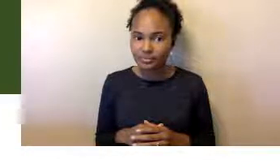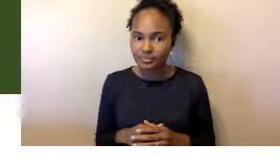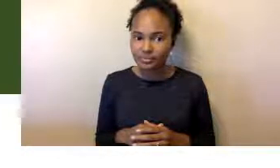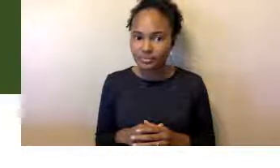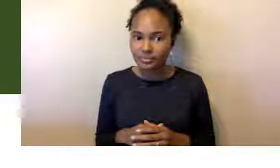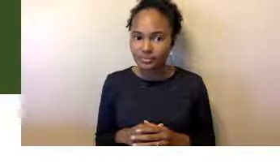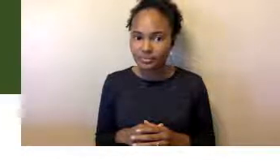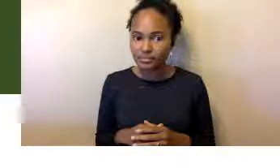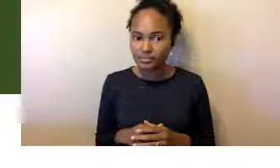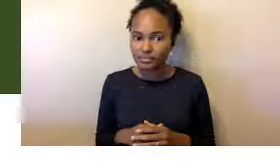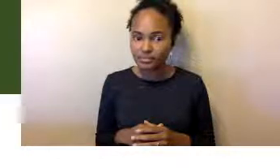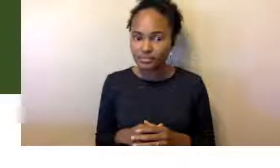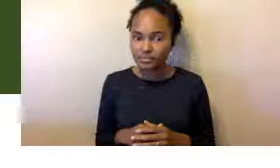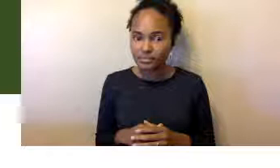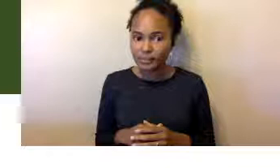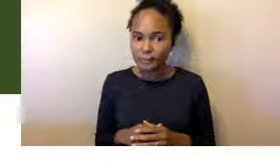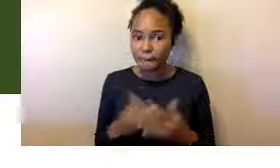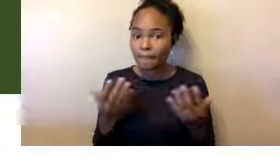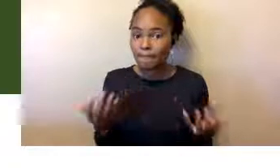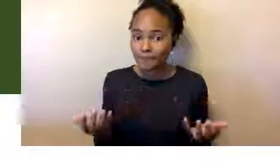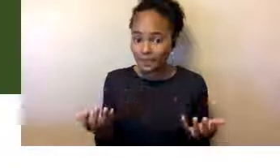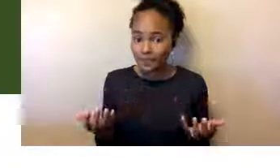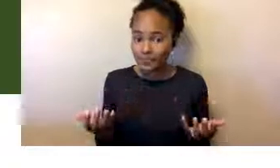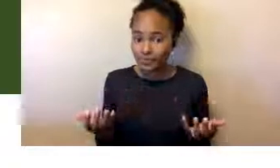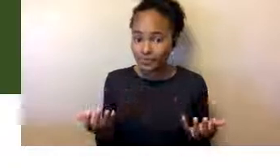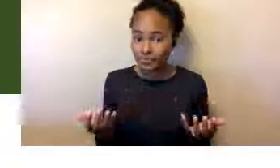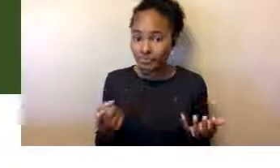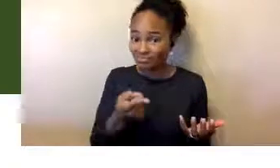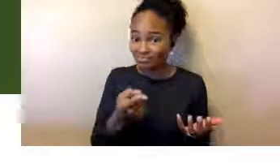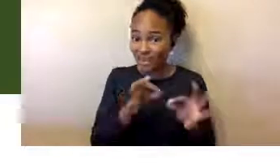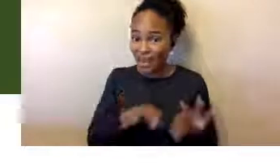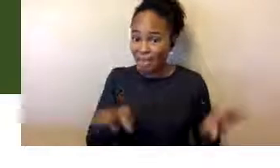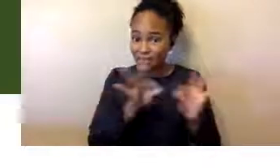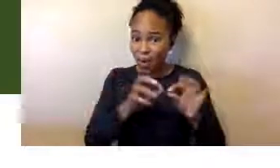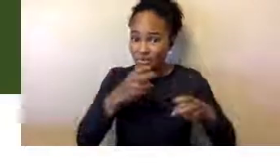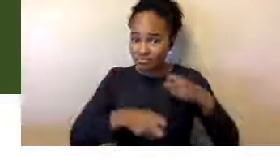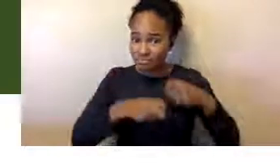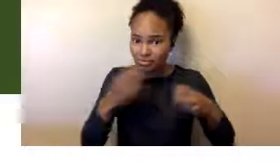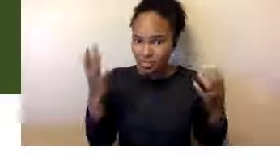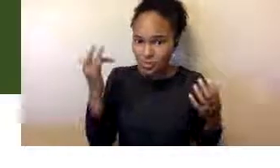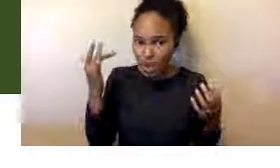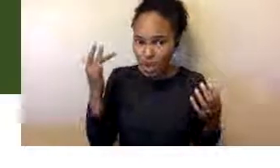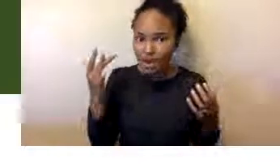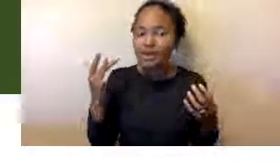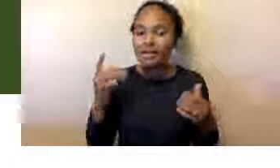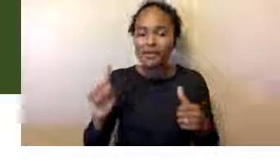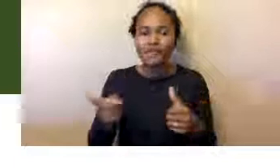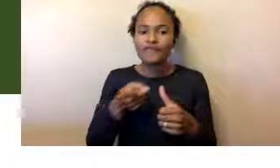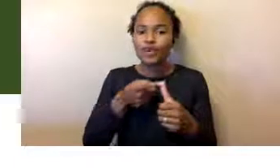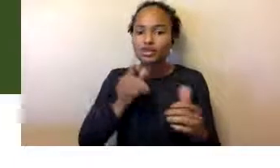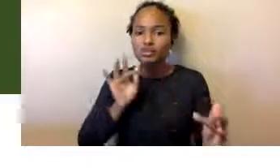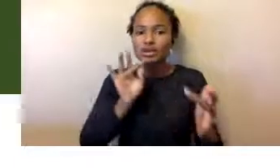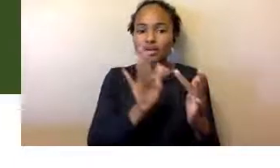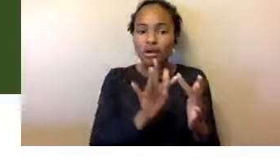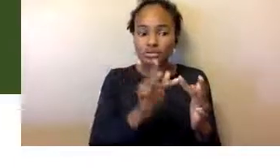So, and the reason this is such an important issue is because the first contact for many persons with mental